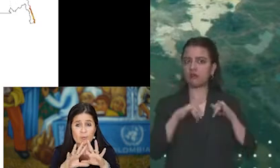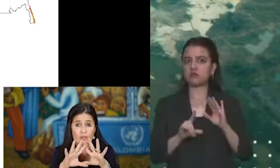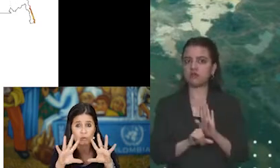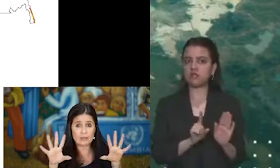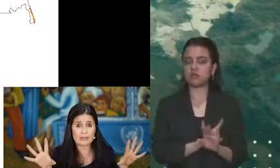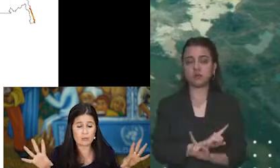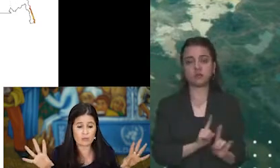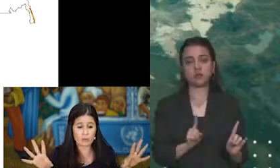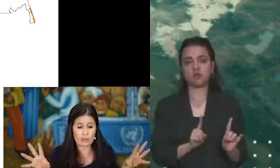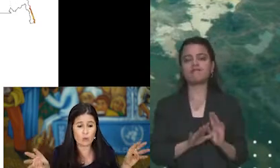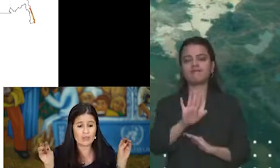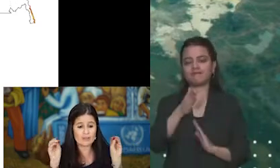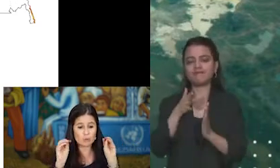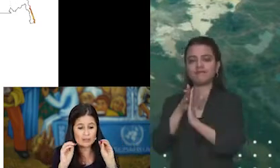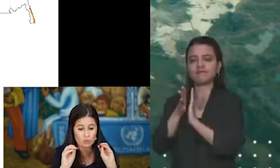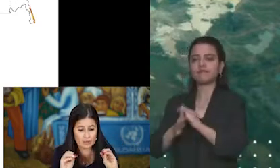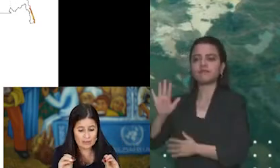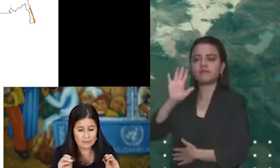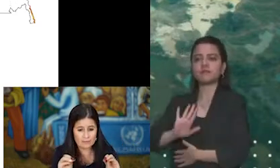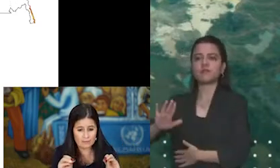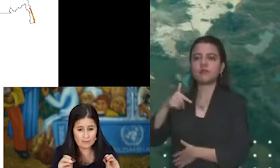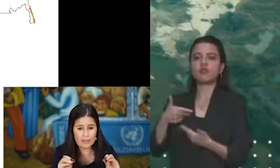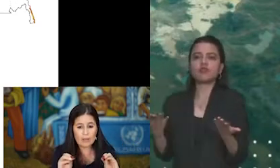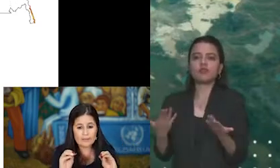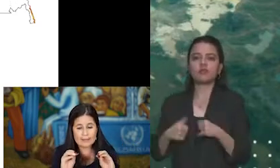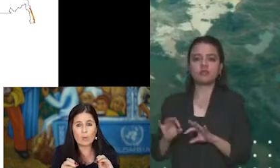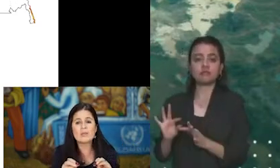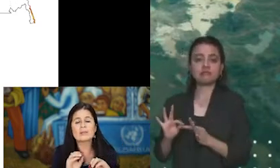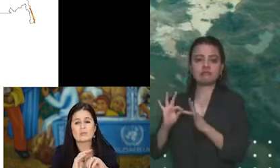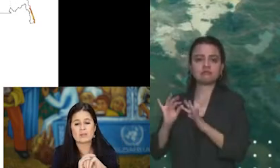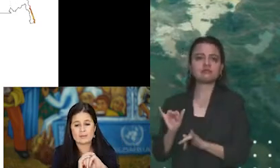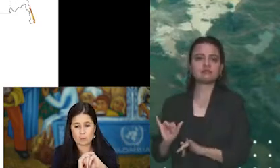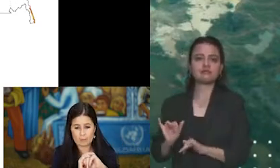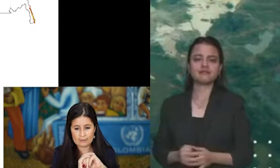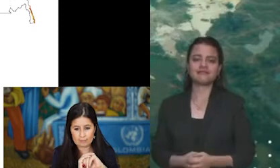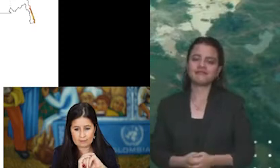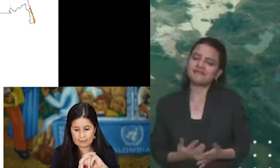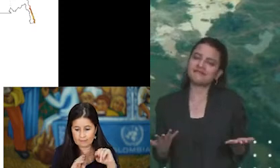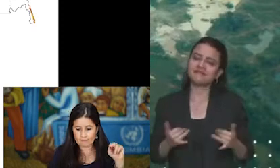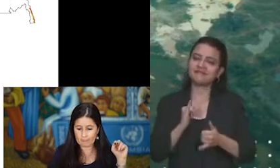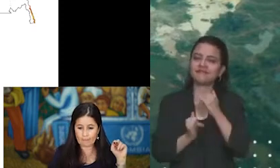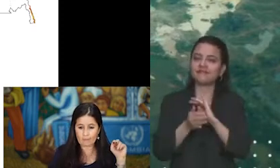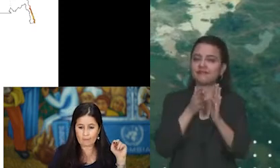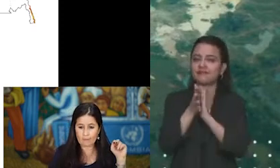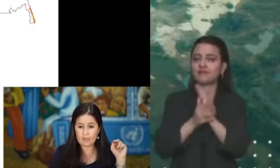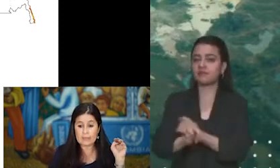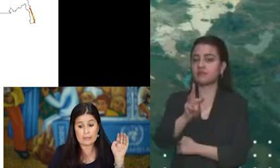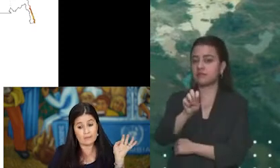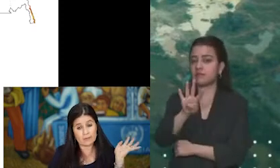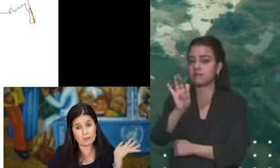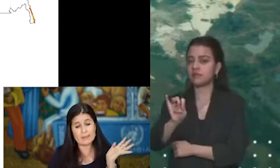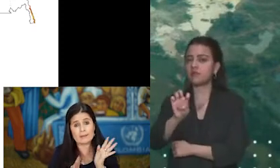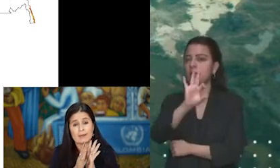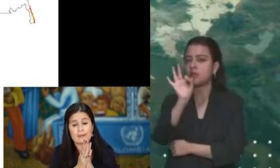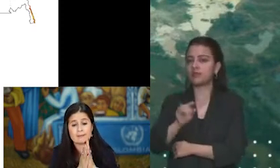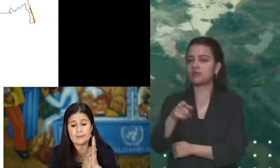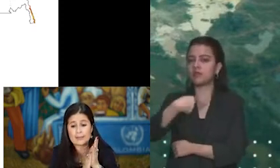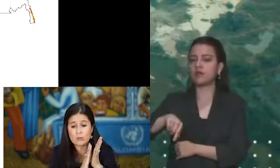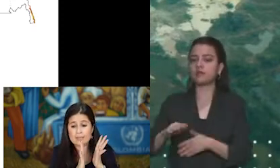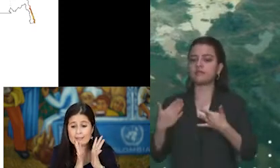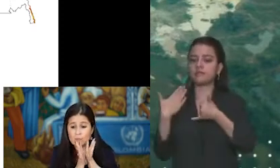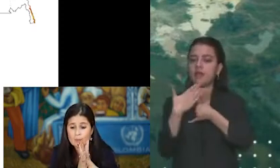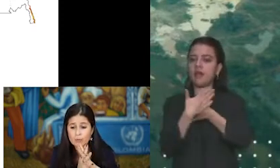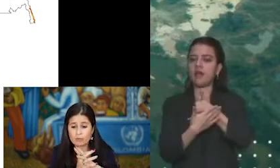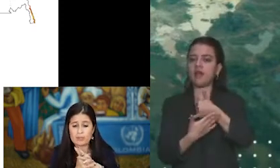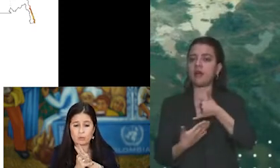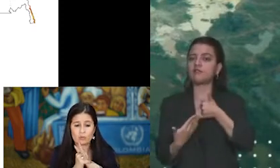the national data, only illicit, are in areas where mining is excluded. And finally, 89% of